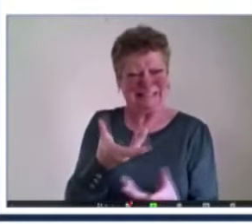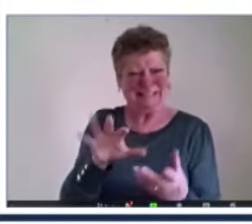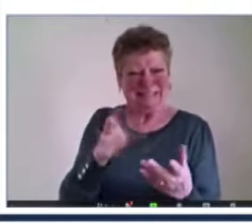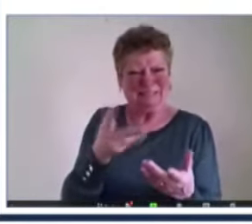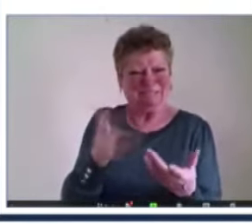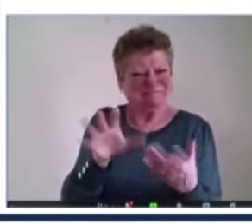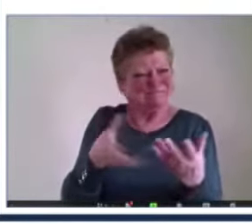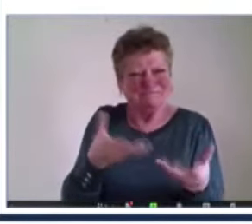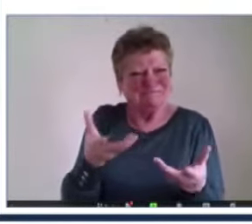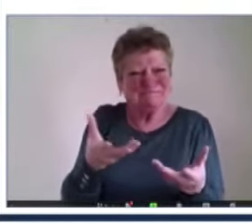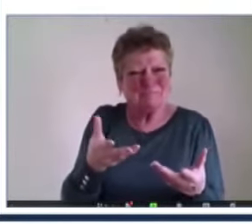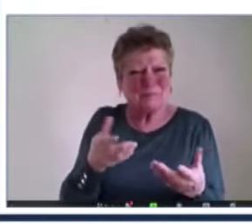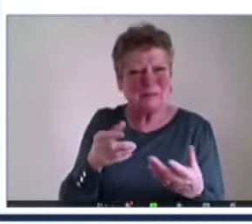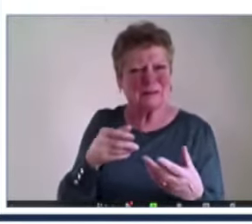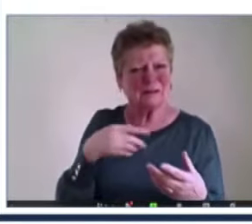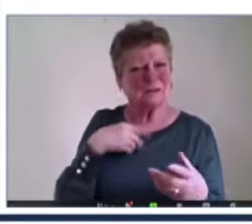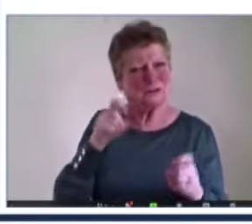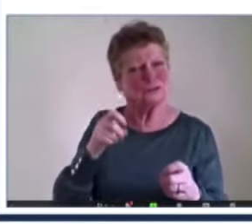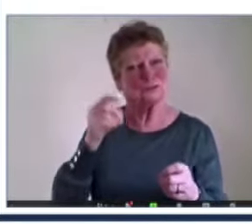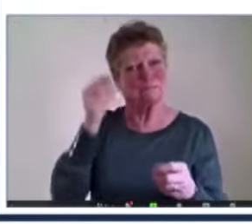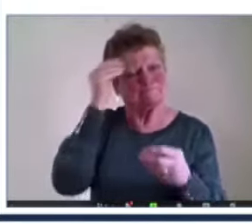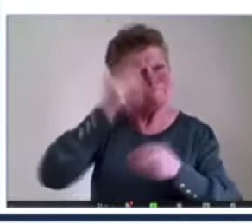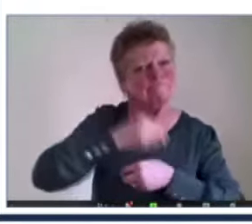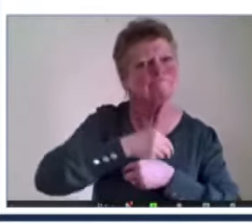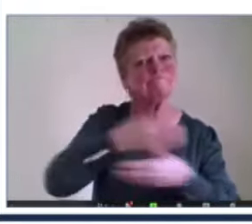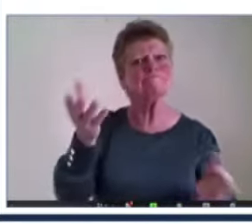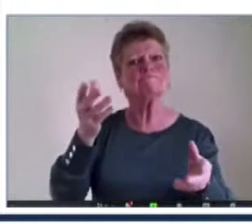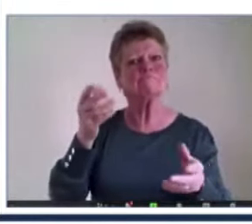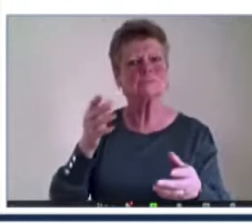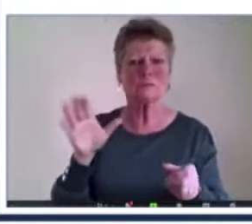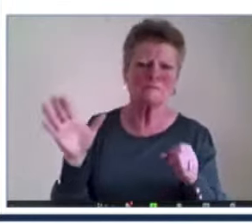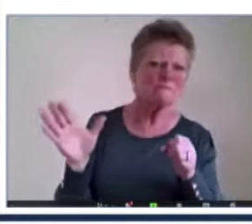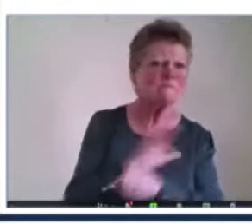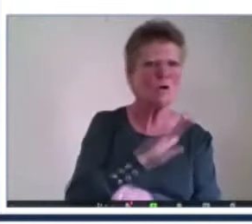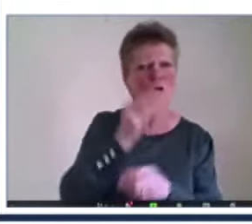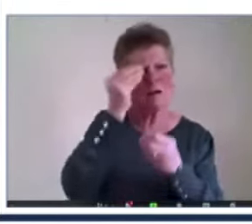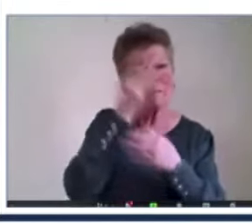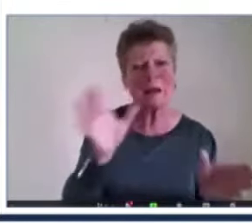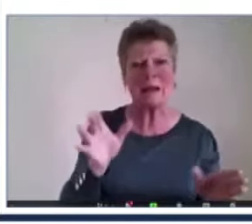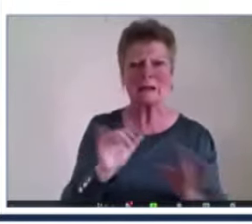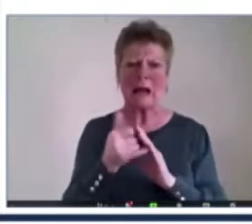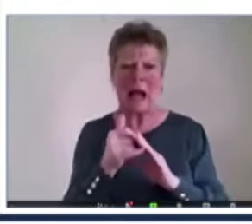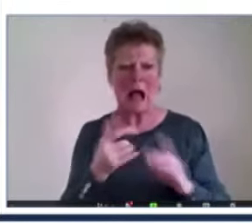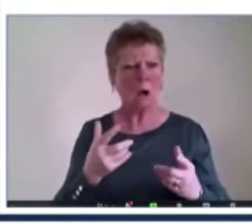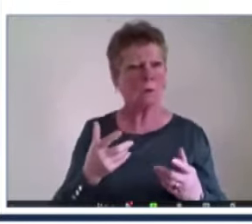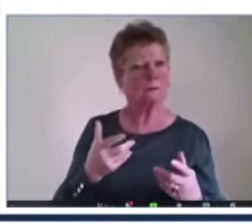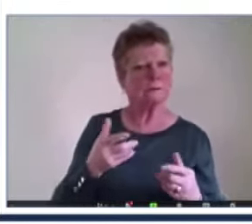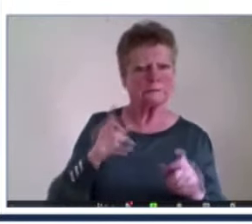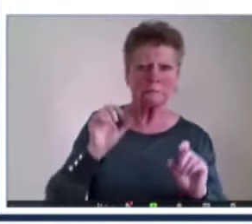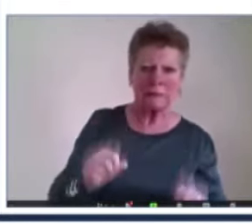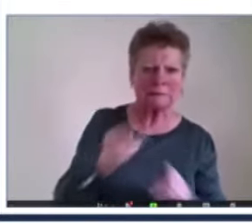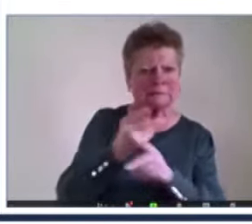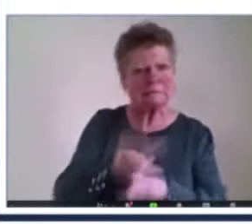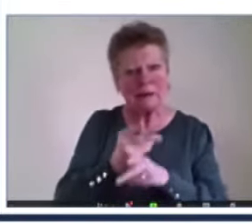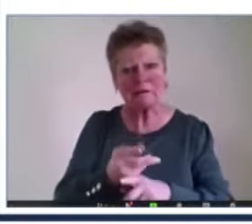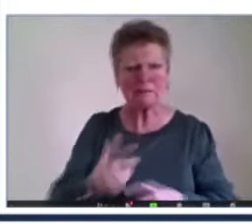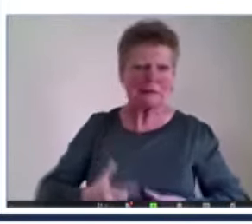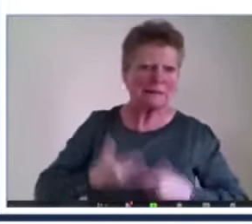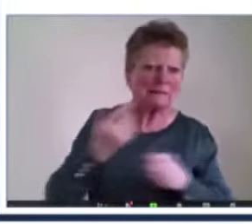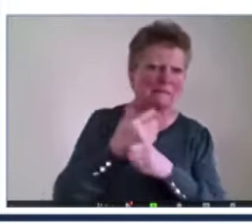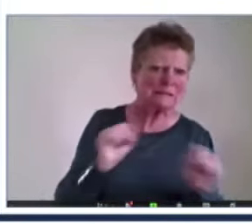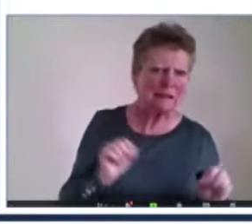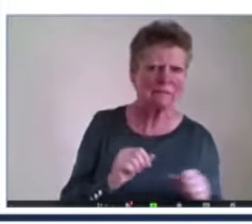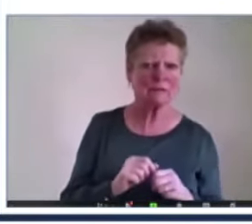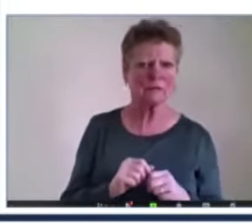for people to be fully informed about how to live safely? So we've adjusted,